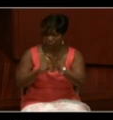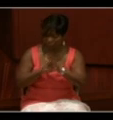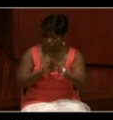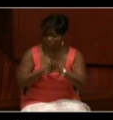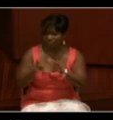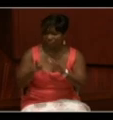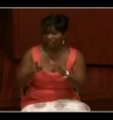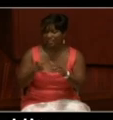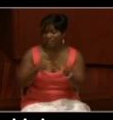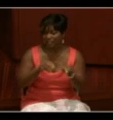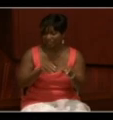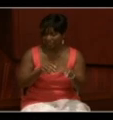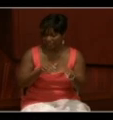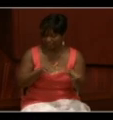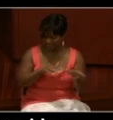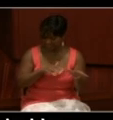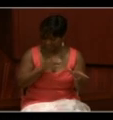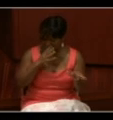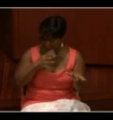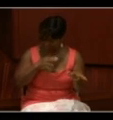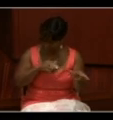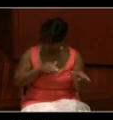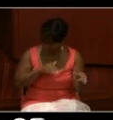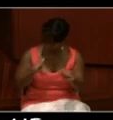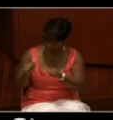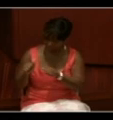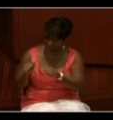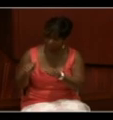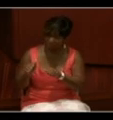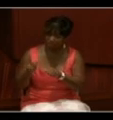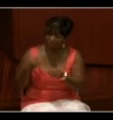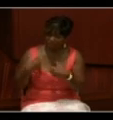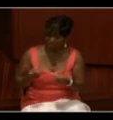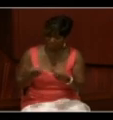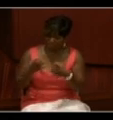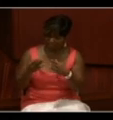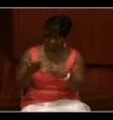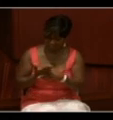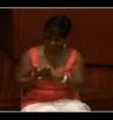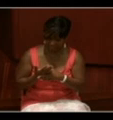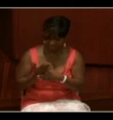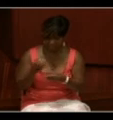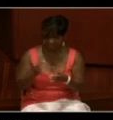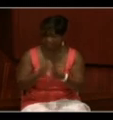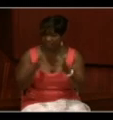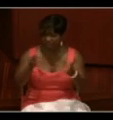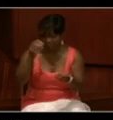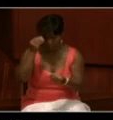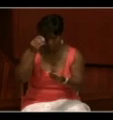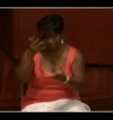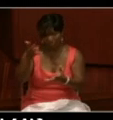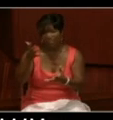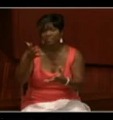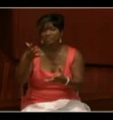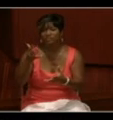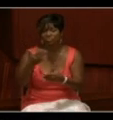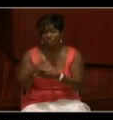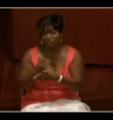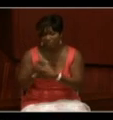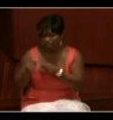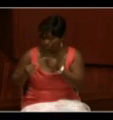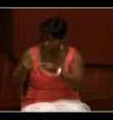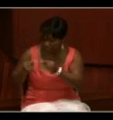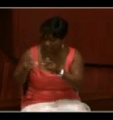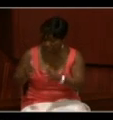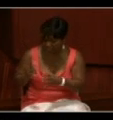records from this period of time still exist and that we have many files and a wealth of information to be able to share with genealogists and